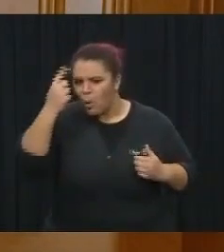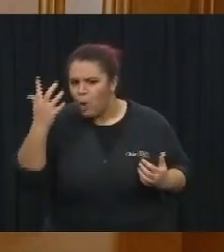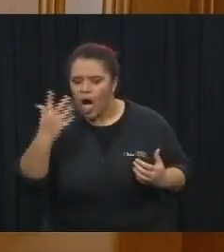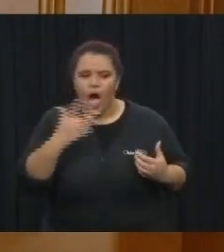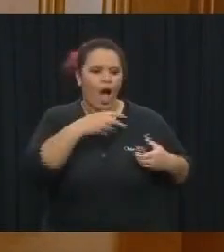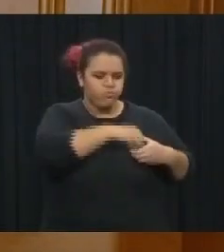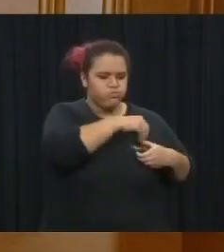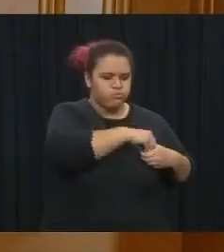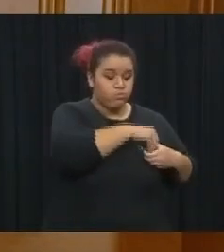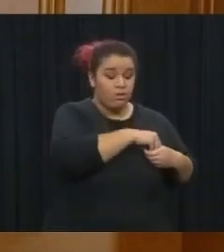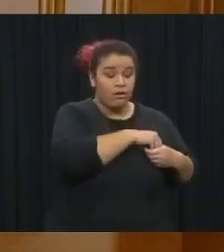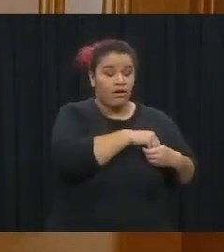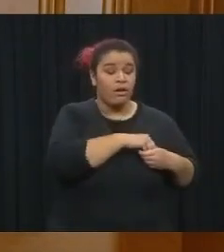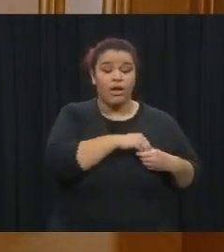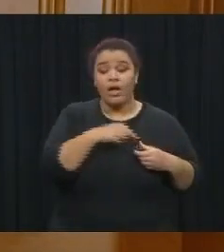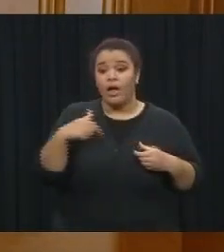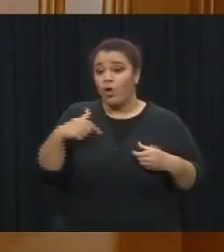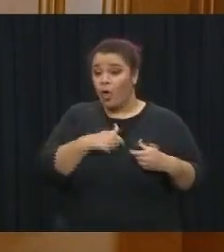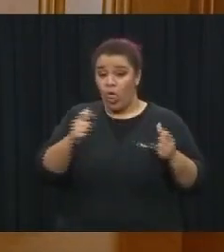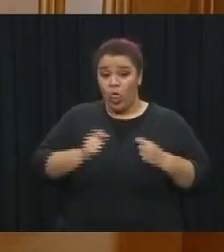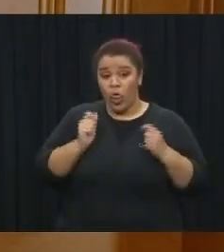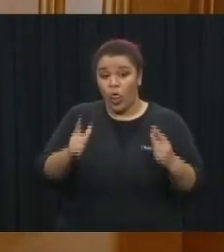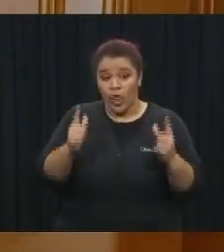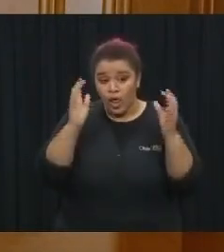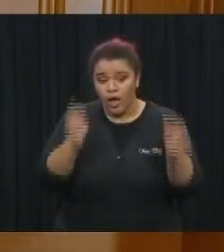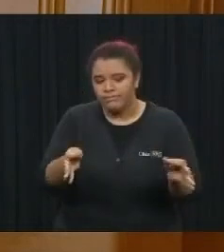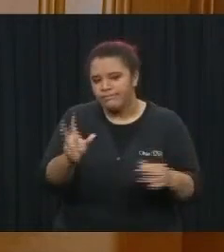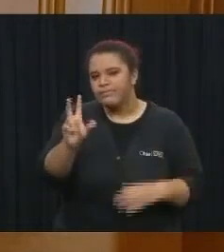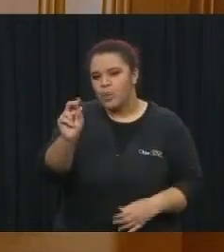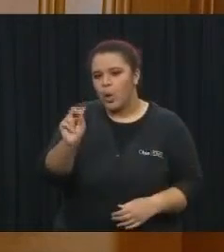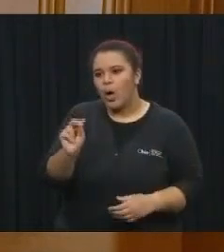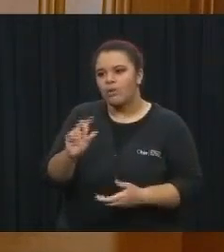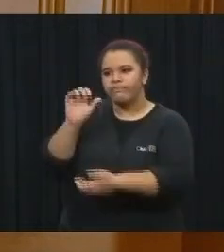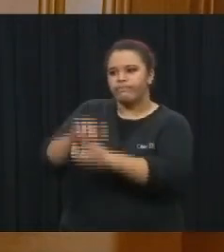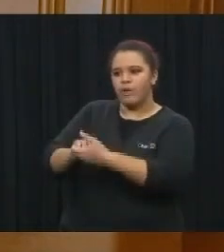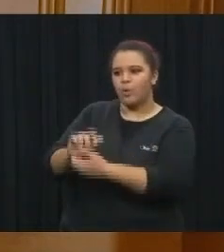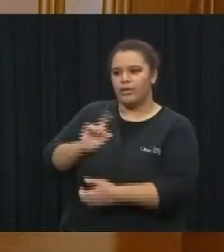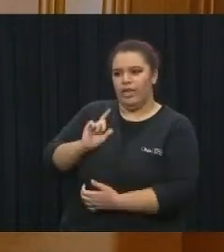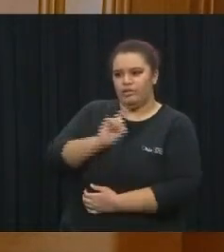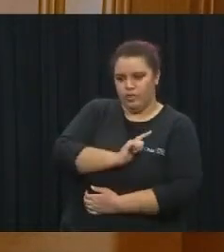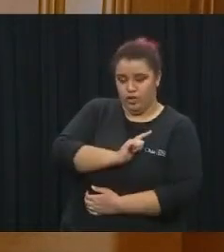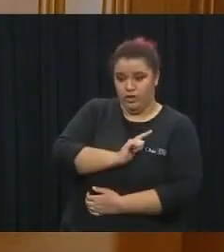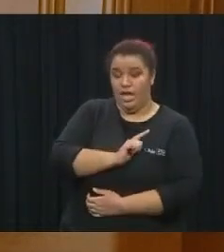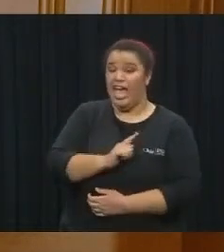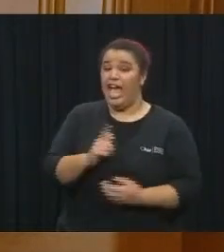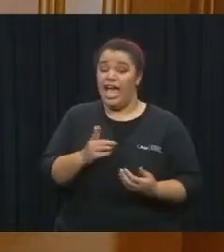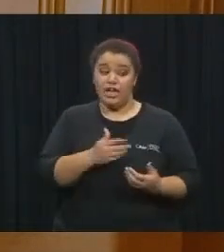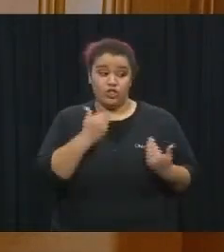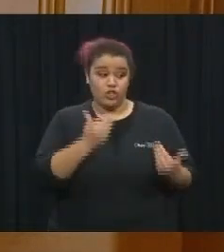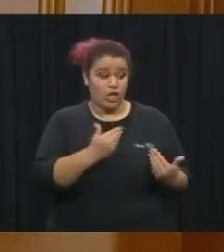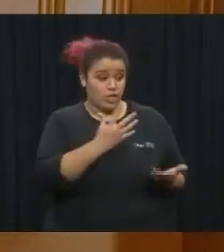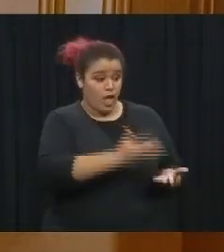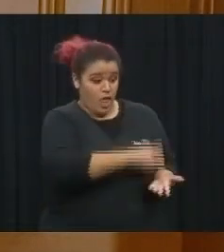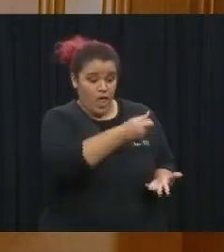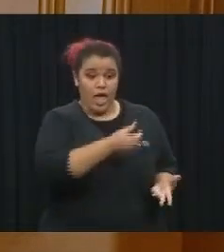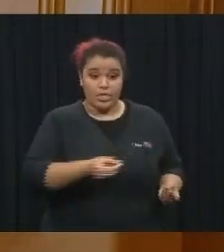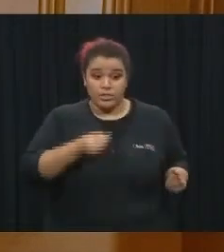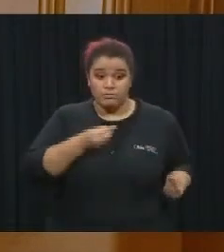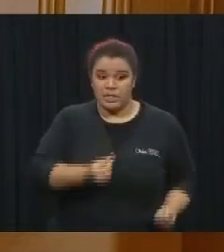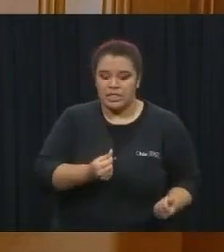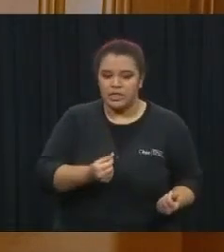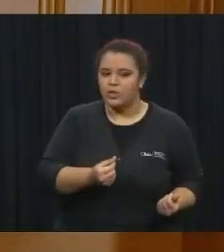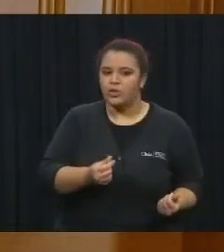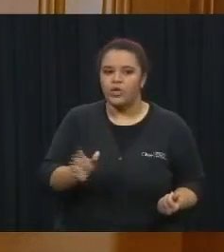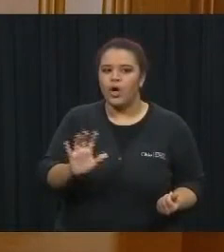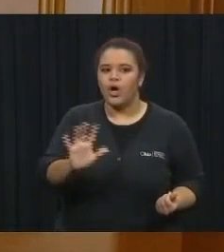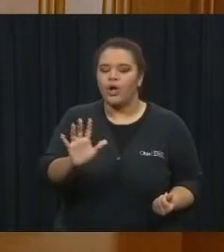But it's not just spending the money. We also have to, as I indicated a few minutes ago, we've got